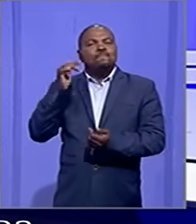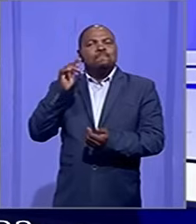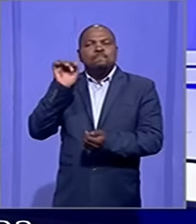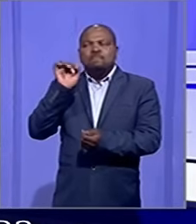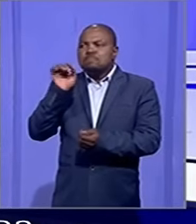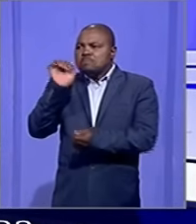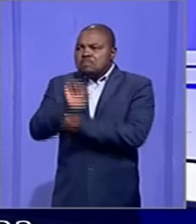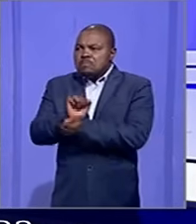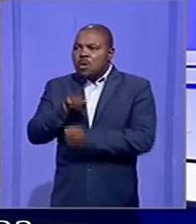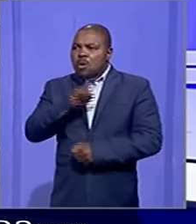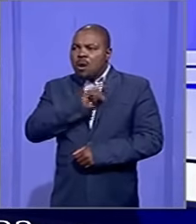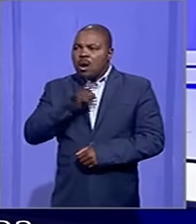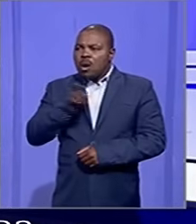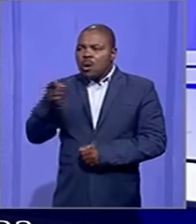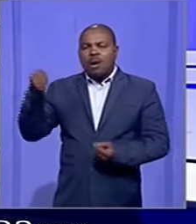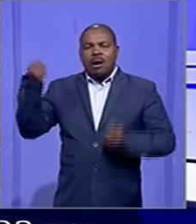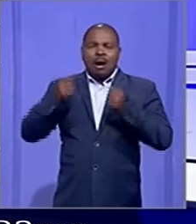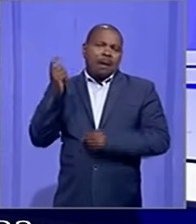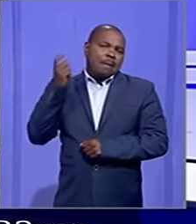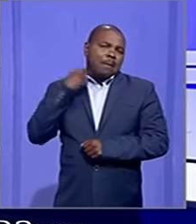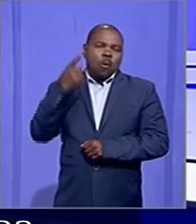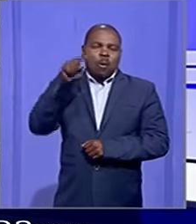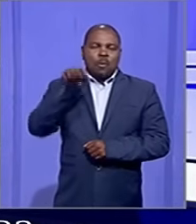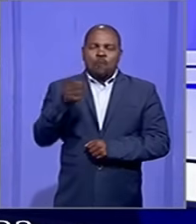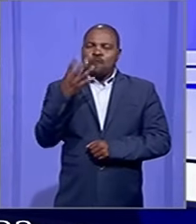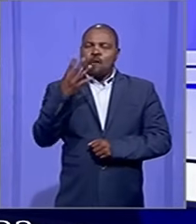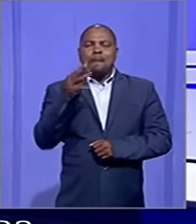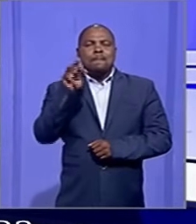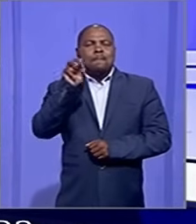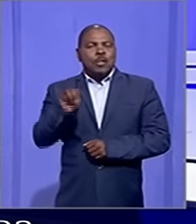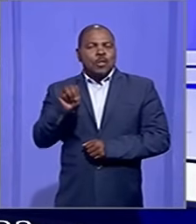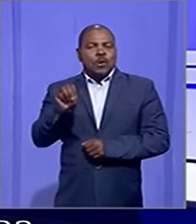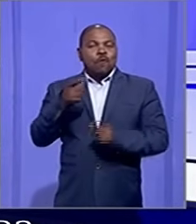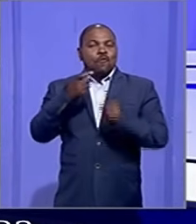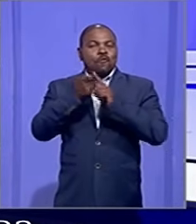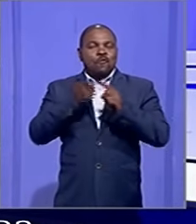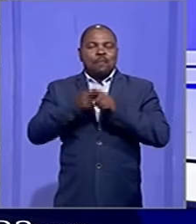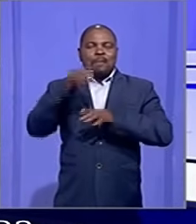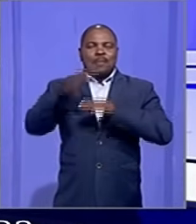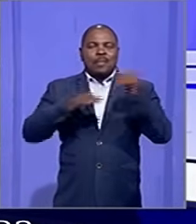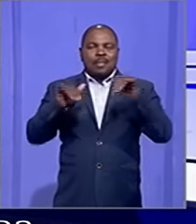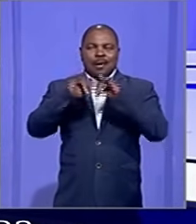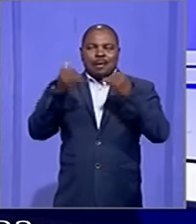sa mabaibai sa go ja miliono tefegolana 4 go tšwa go khamphani ya go aga.